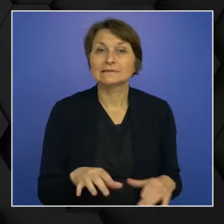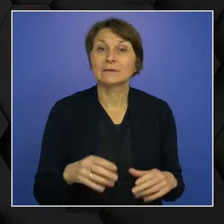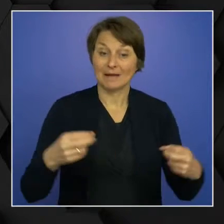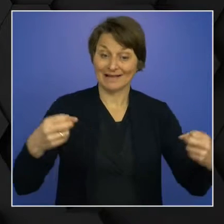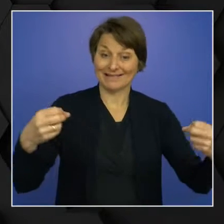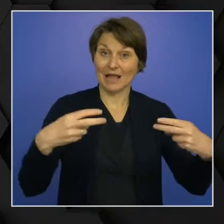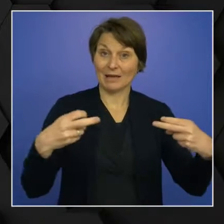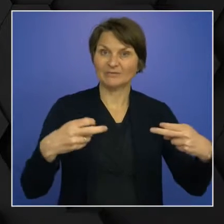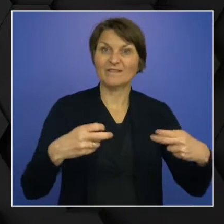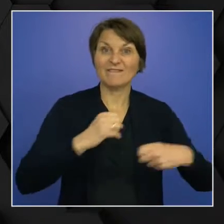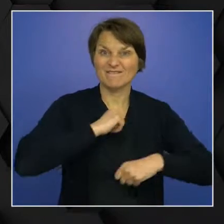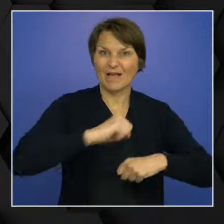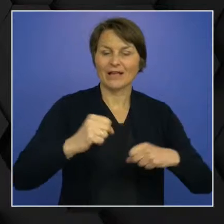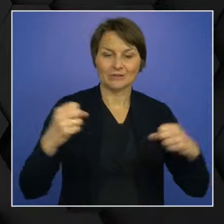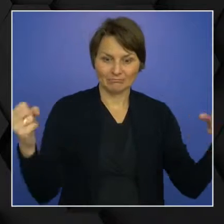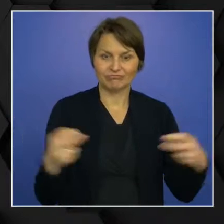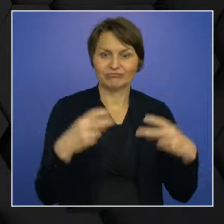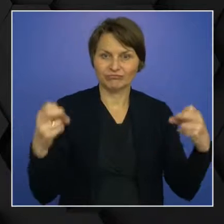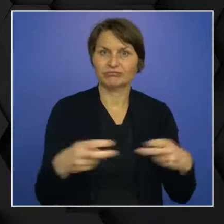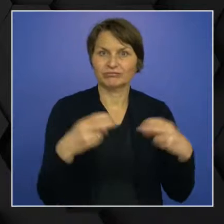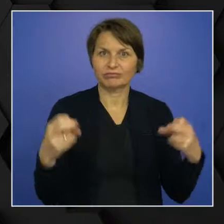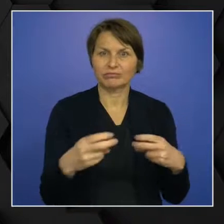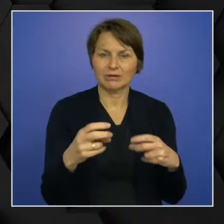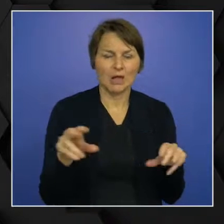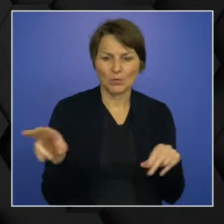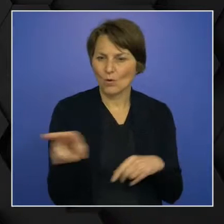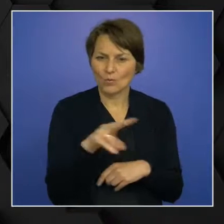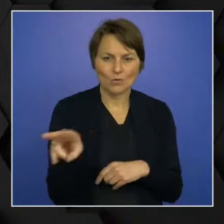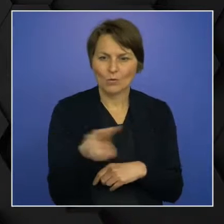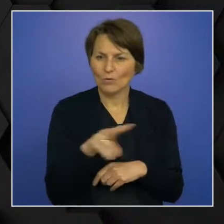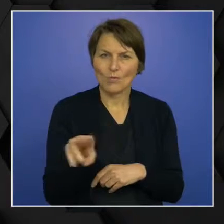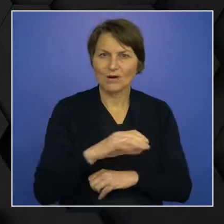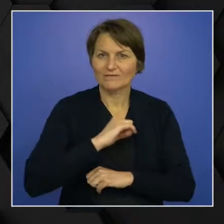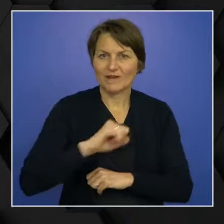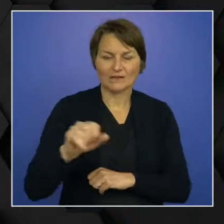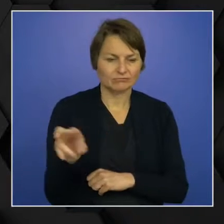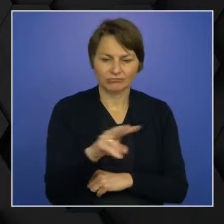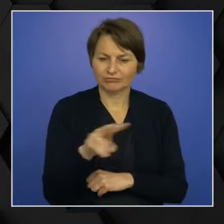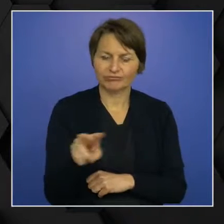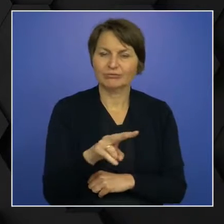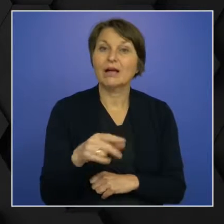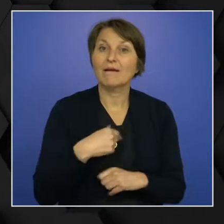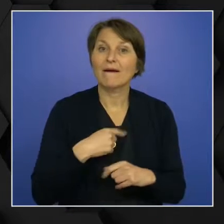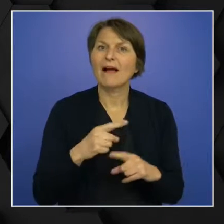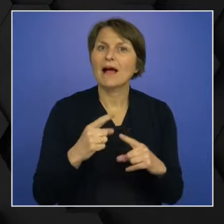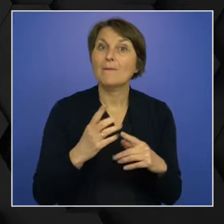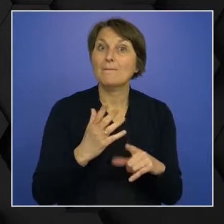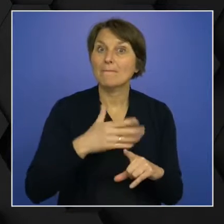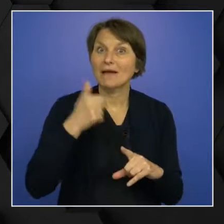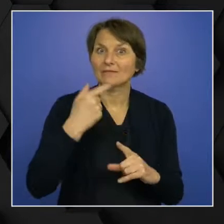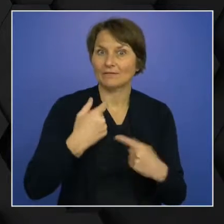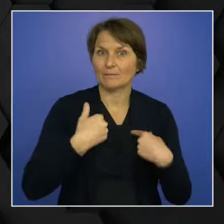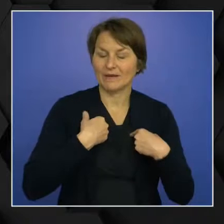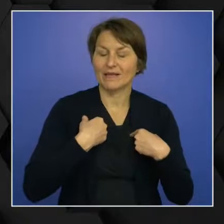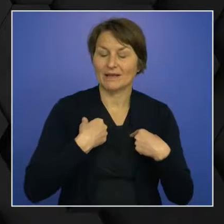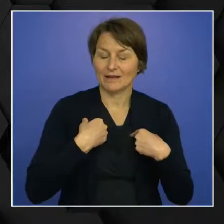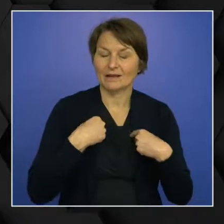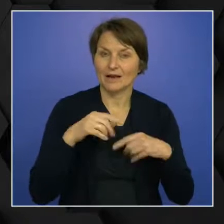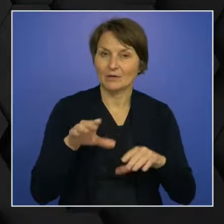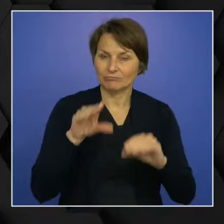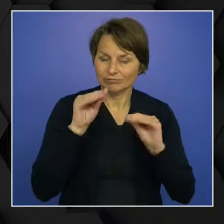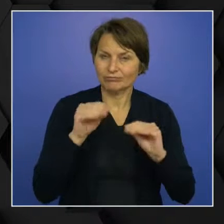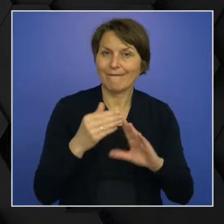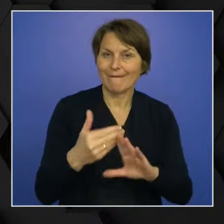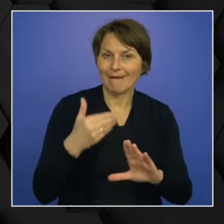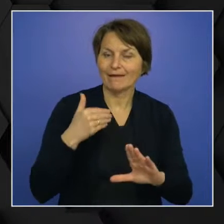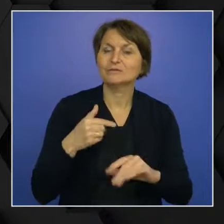very fast, and I watch it very quickly. And it occurred to me that I watch it better that way. So I start